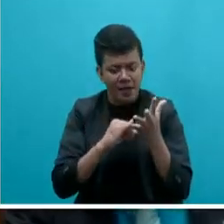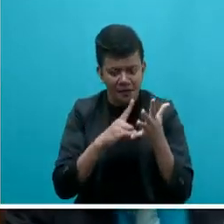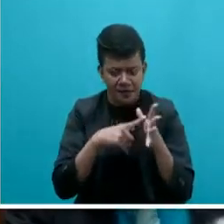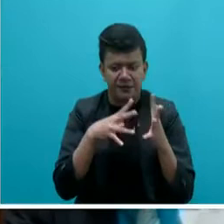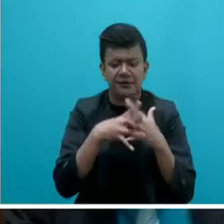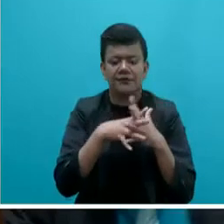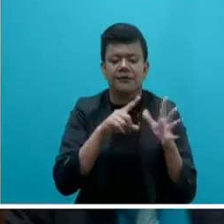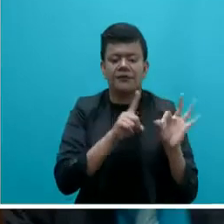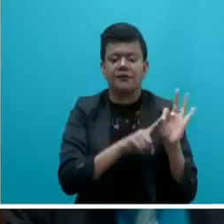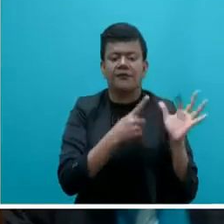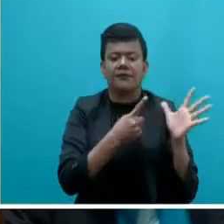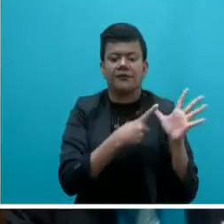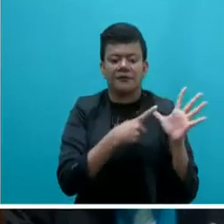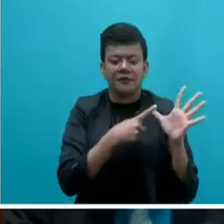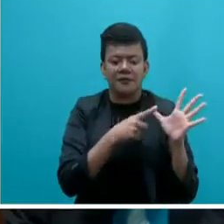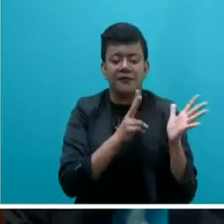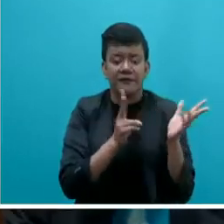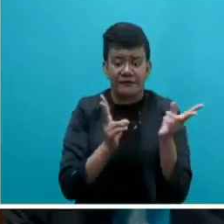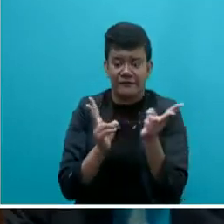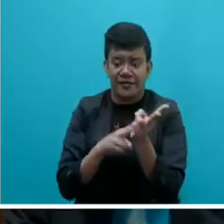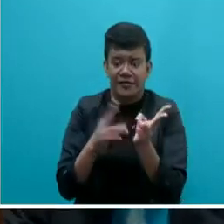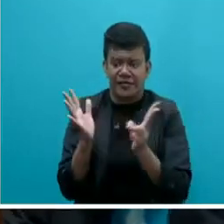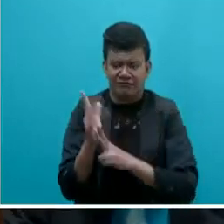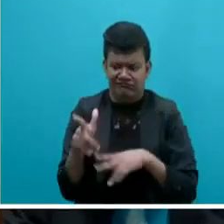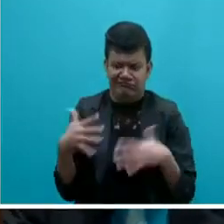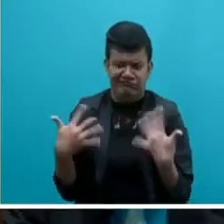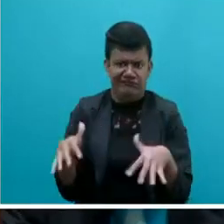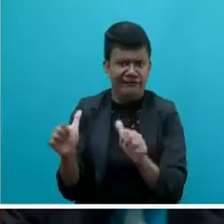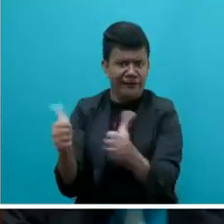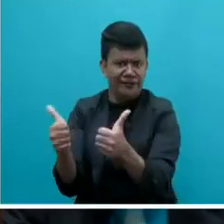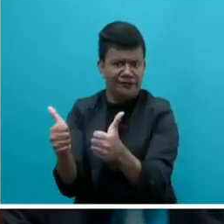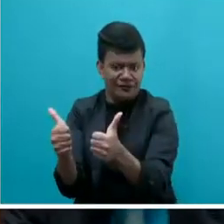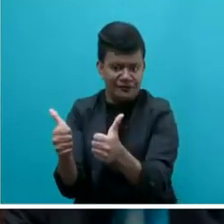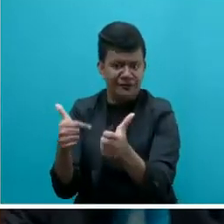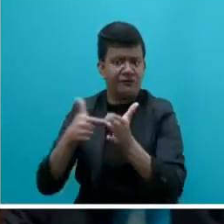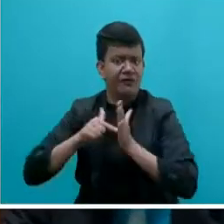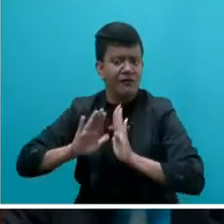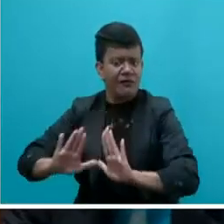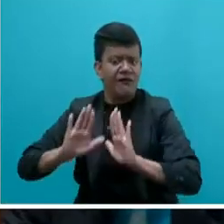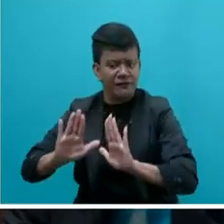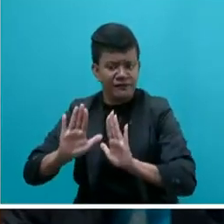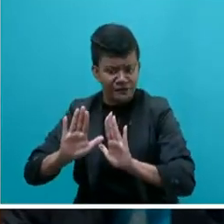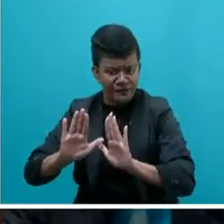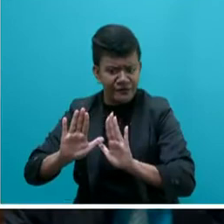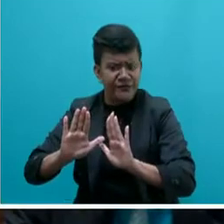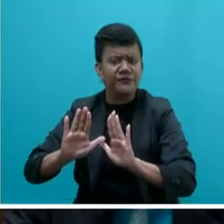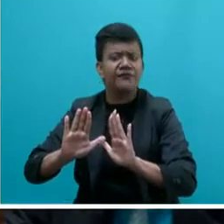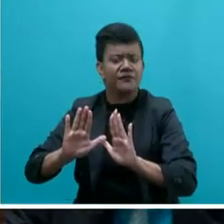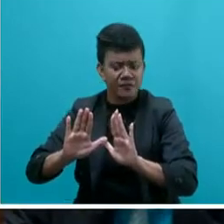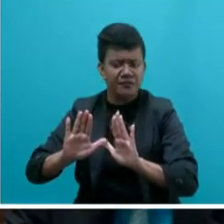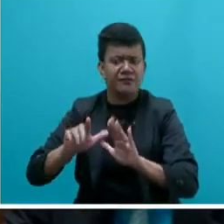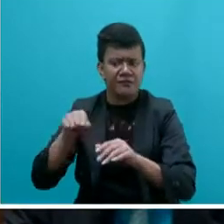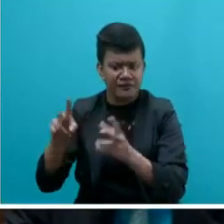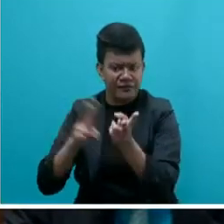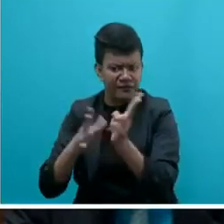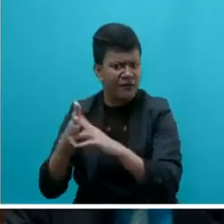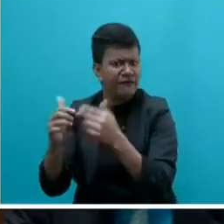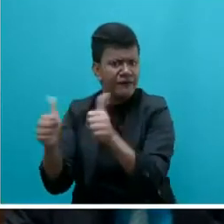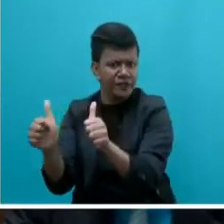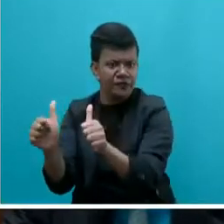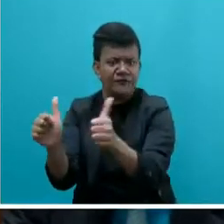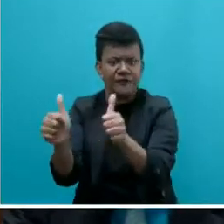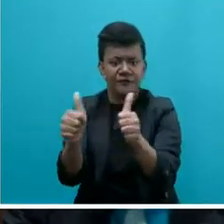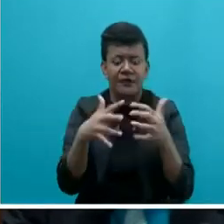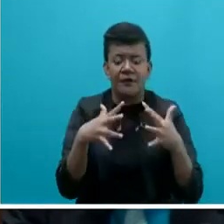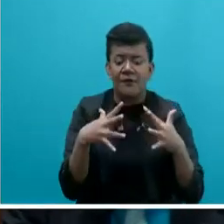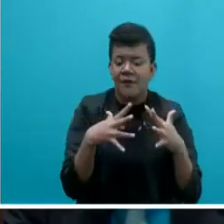village in Tailevu, work in progress, Waini Buambua, Wainandoi, work is in progress. Coastal protection works, Namoli